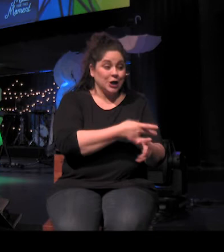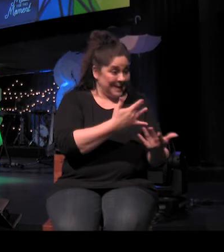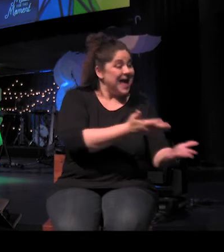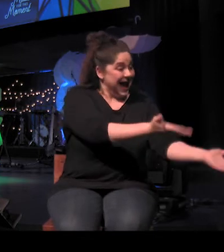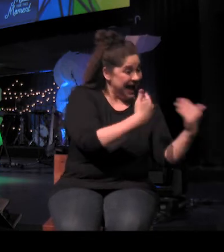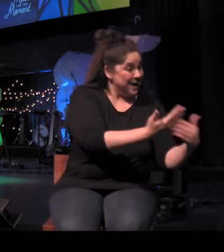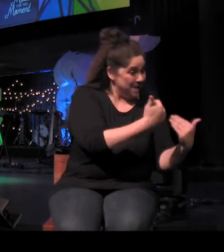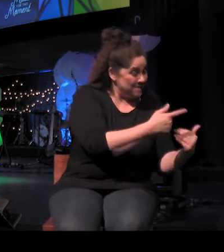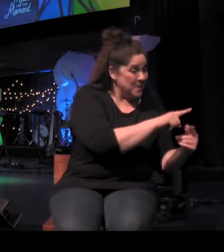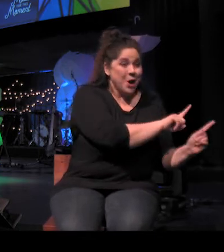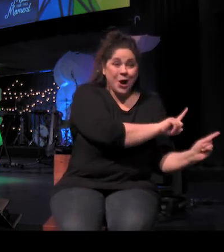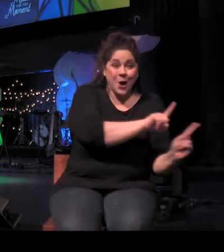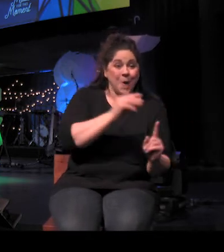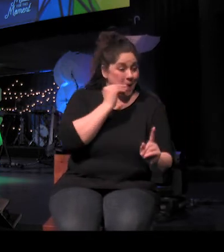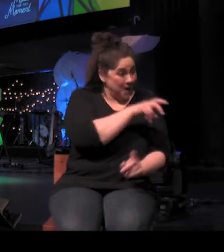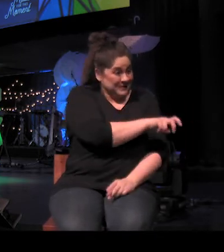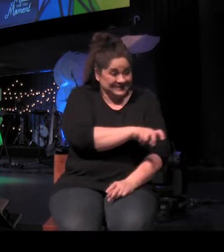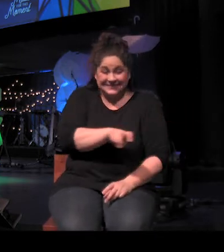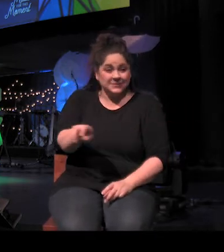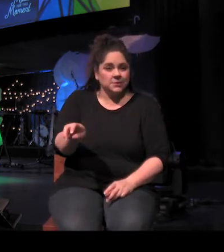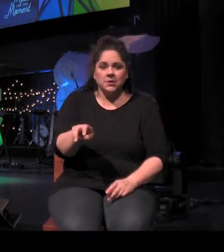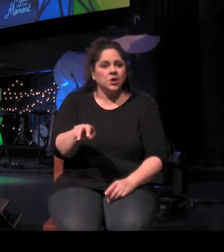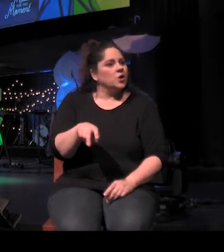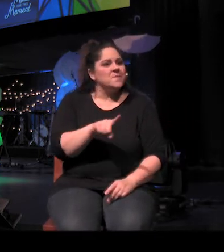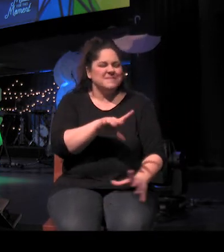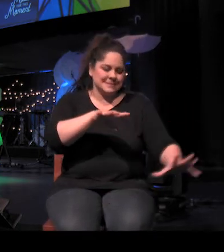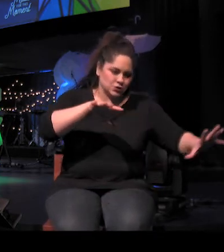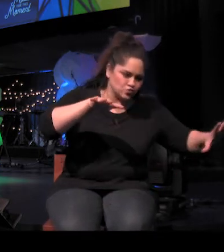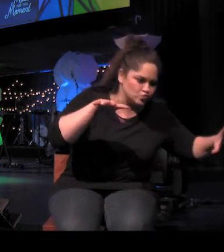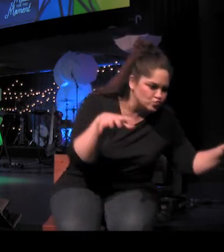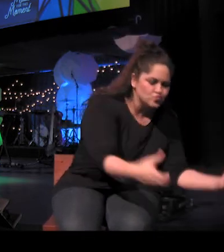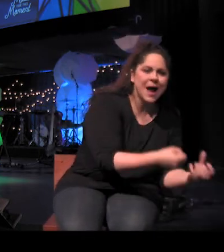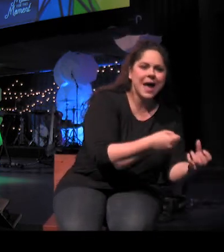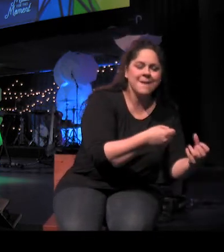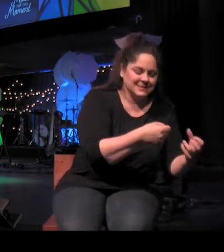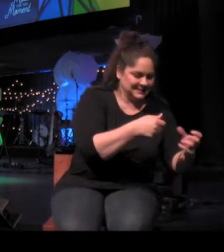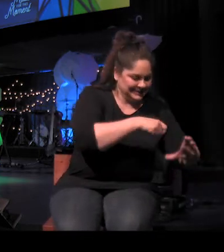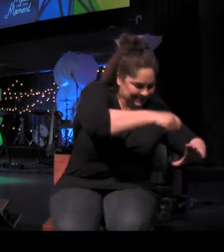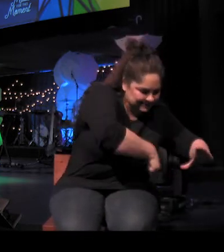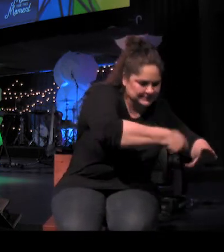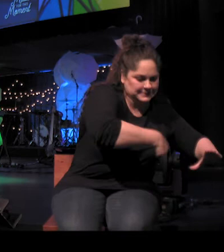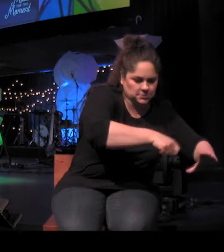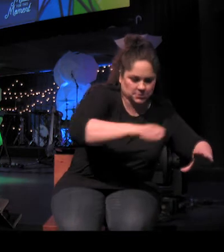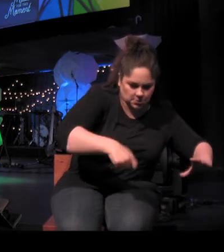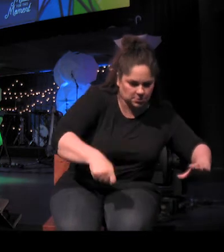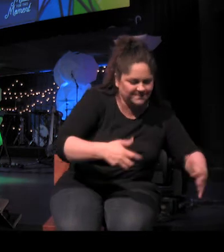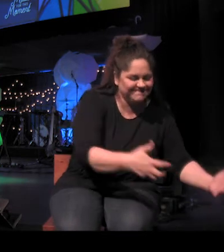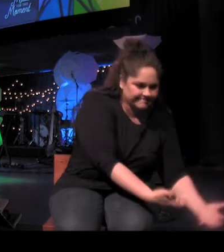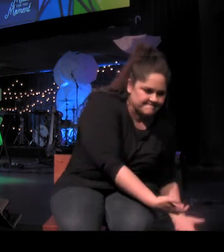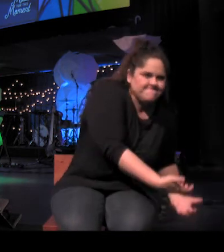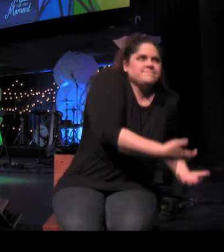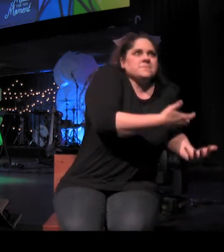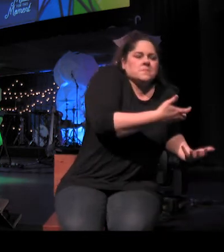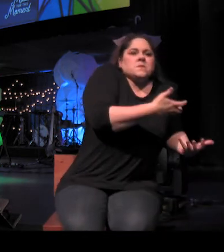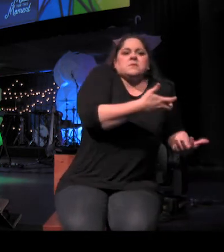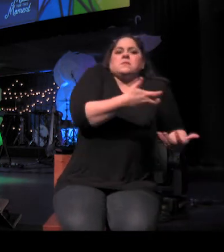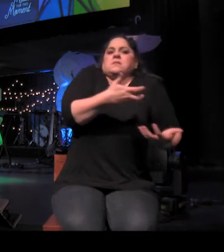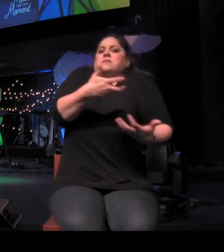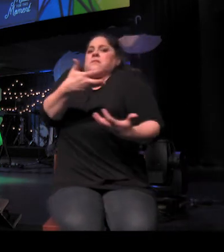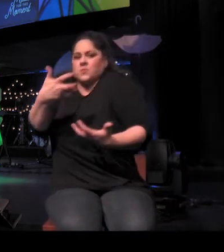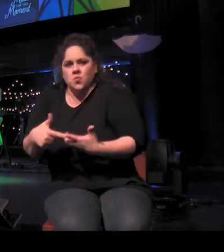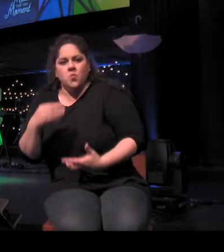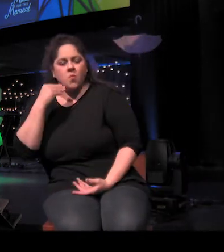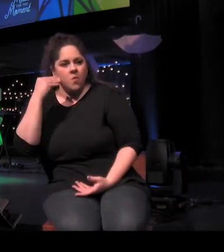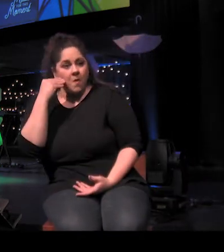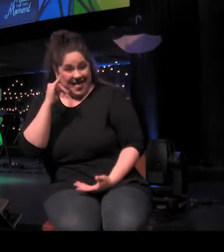you find it, you must grab it, you must seize it, tie its four legs together, and carry it home. That is the only way to